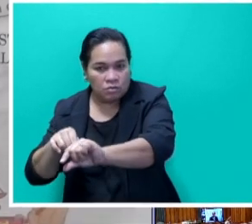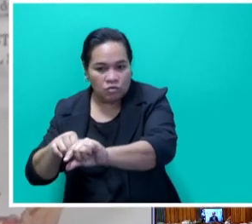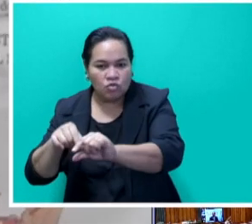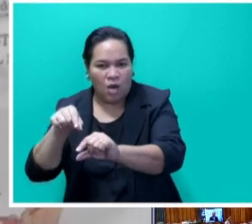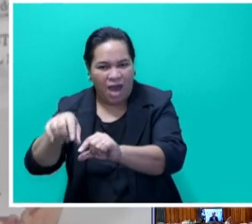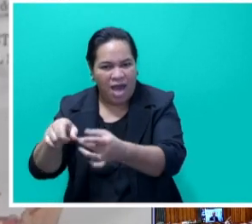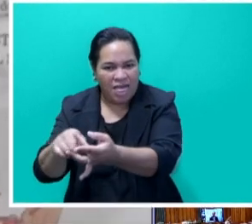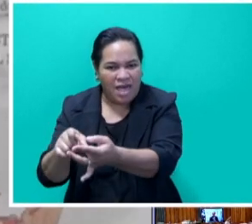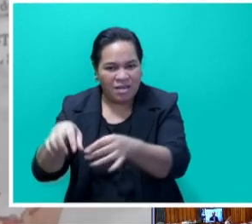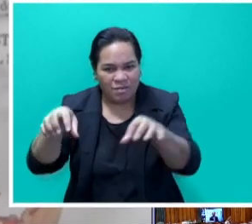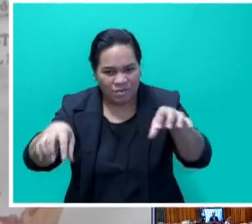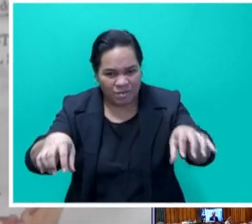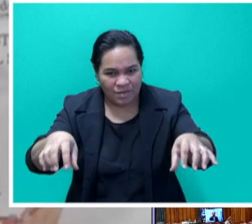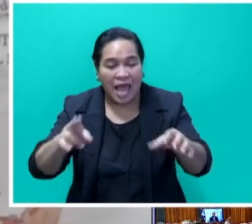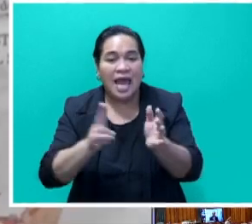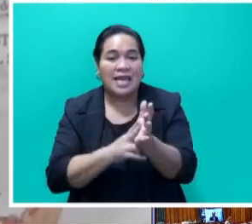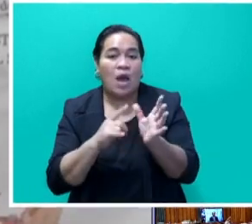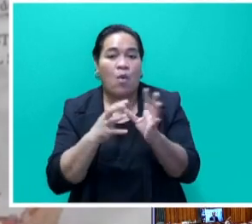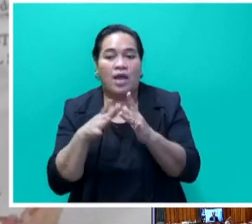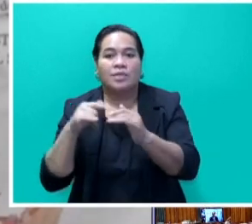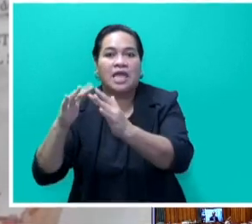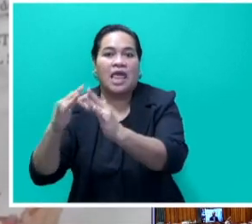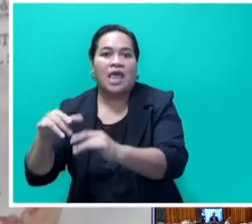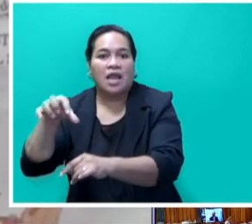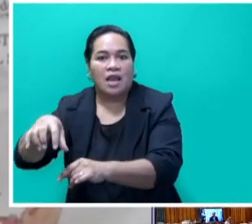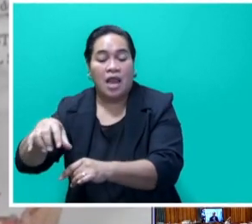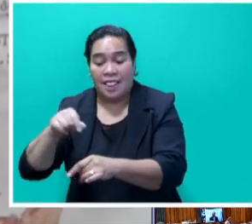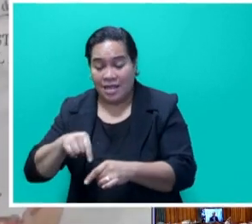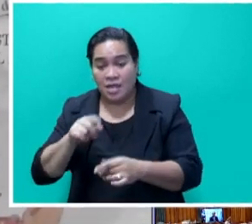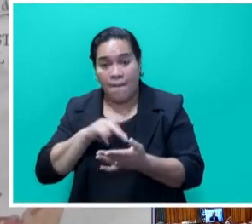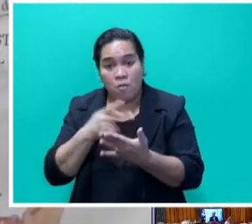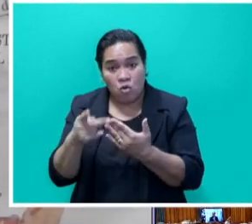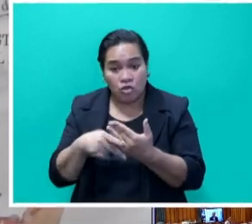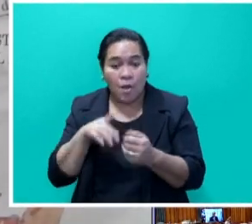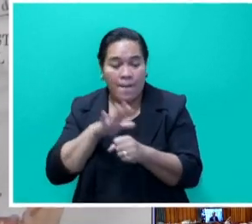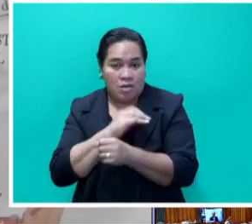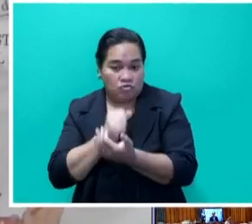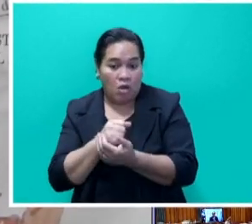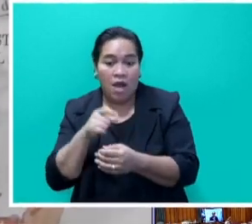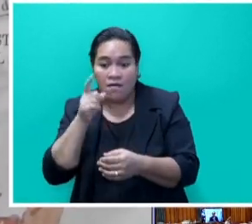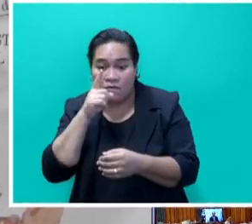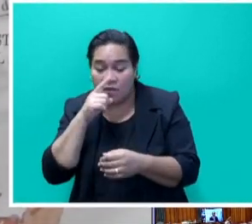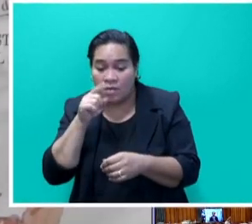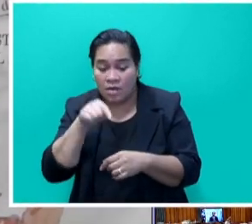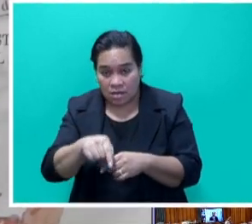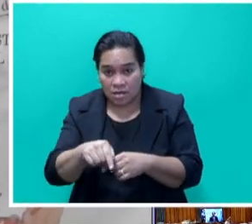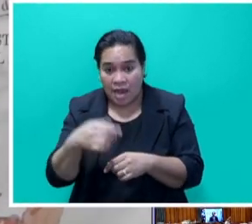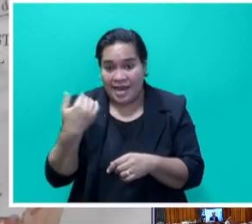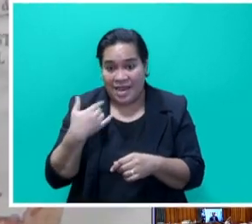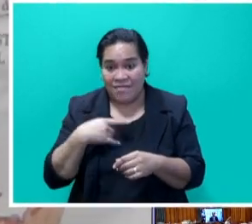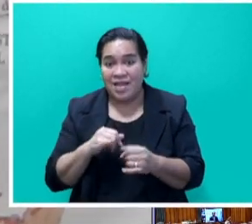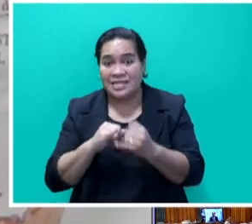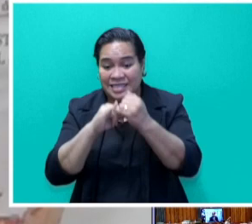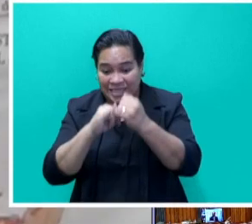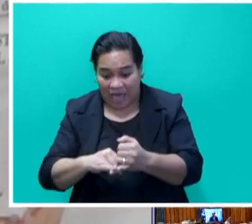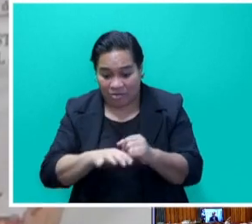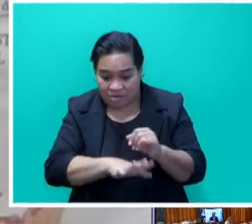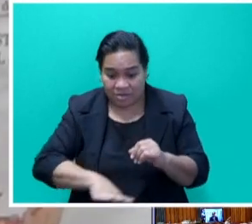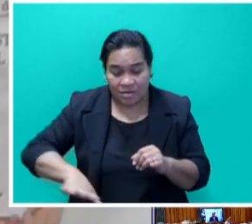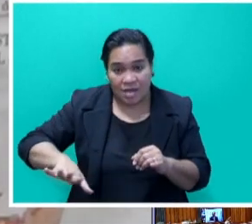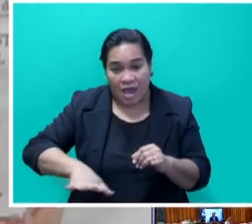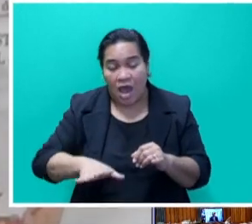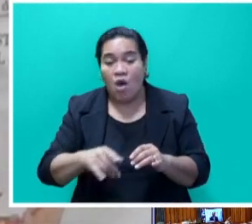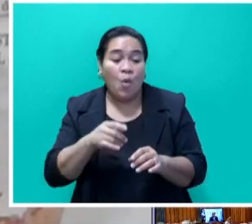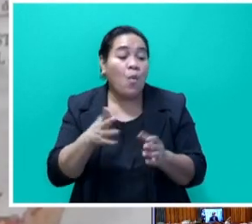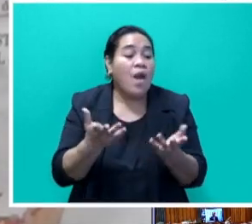reservoirs built at Nawaizomba Hill. This project will ensure that Fijians living within the southwestern peripheries of the Nandi